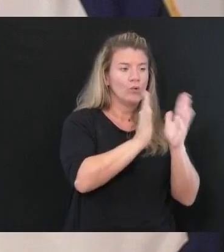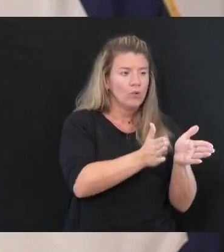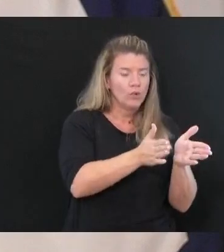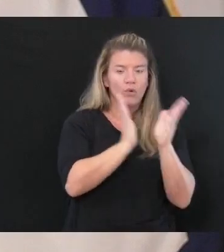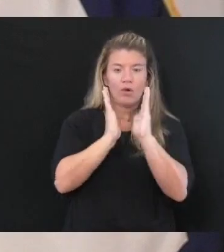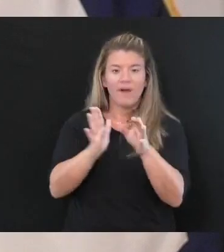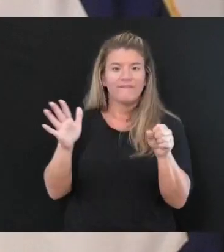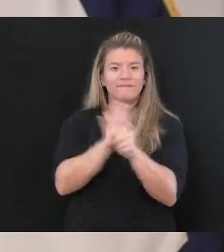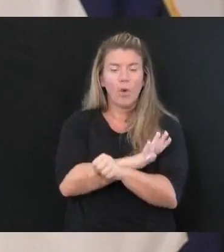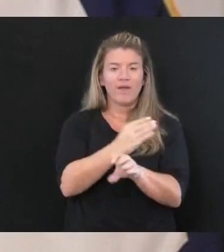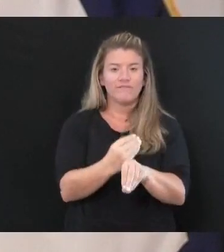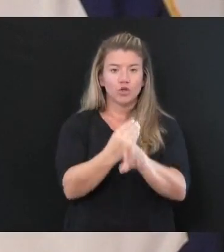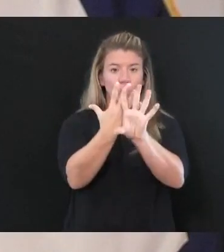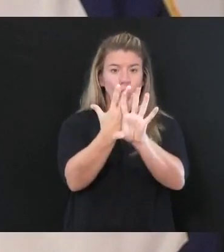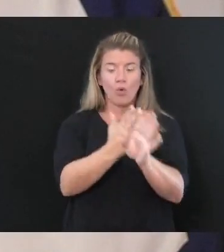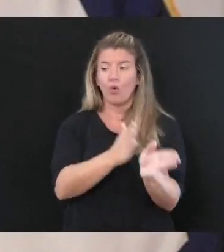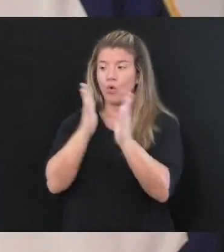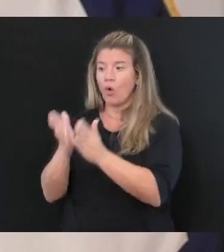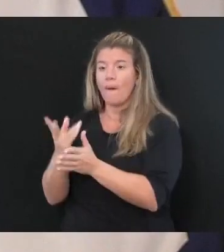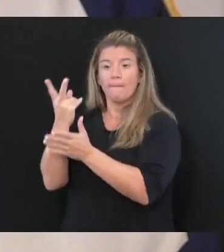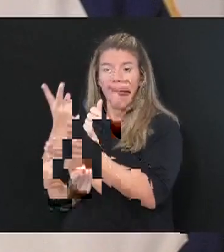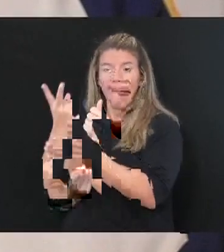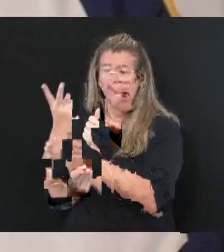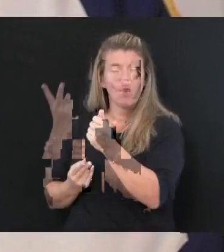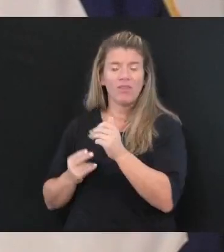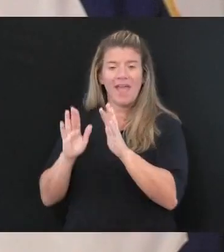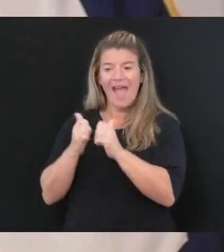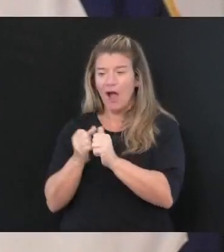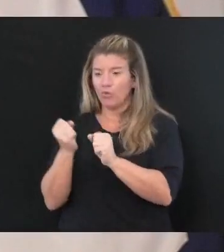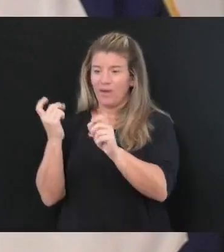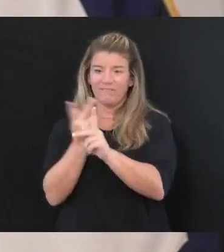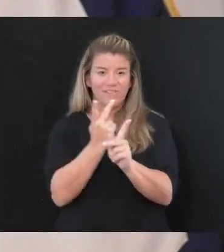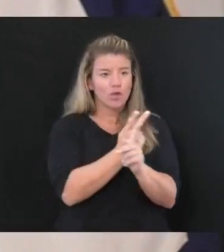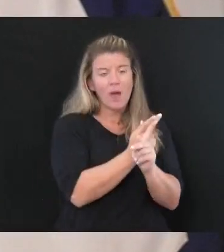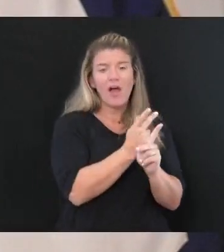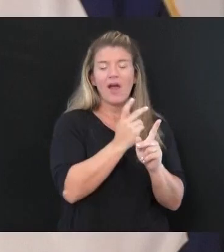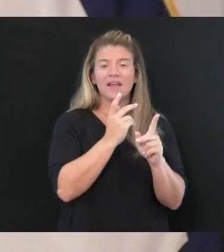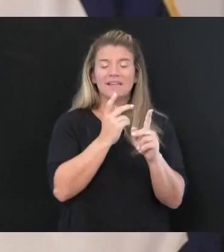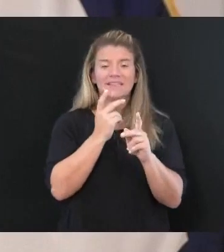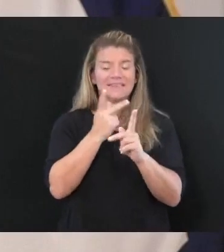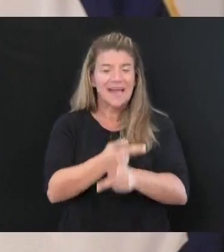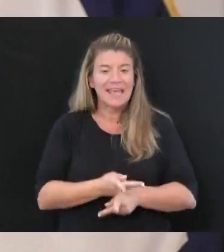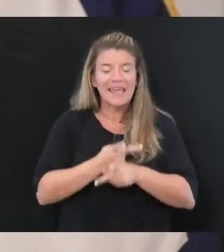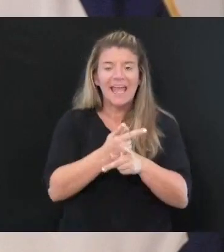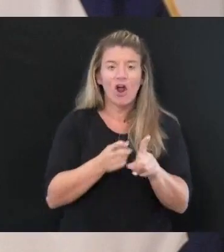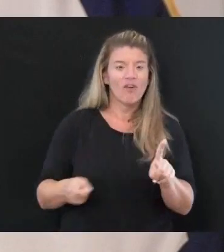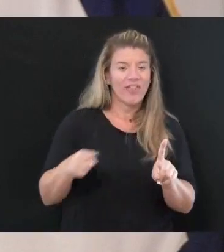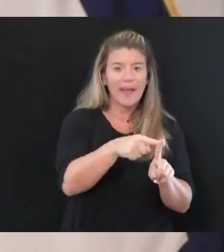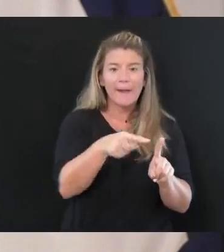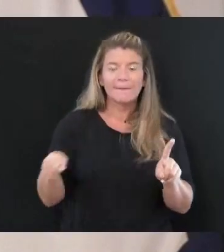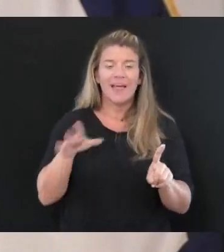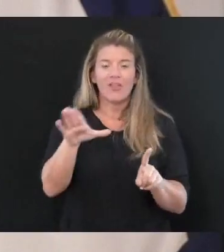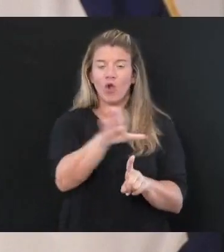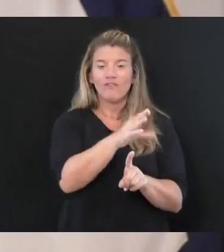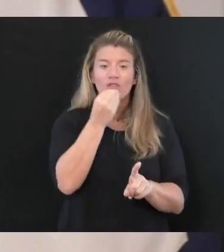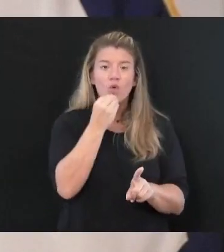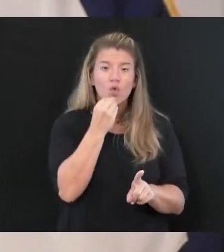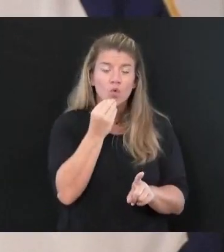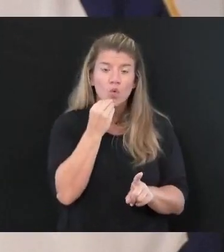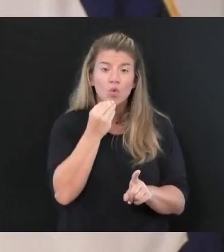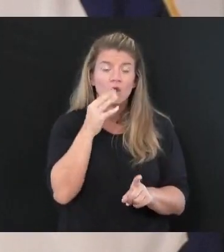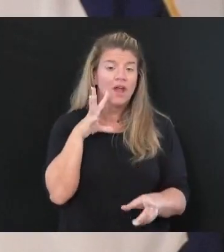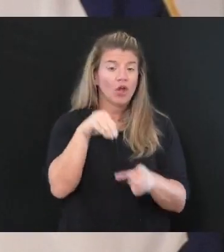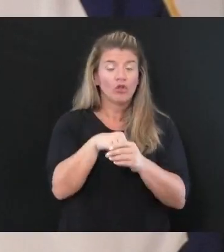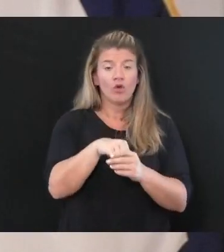fully virtual, how you could go to a hybrid, how you could go to taking care of all these kids and their meals and all